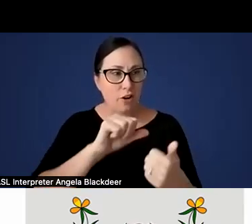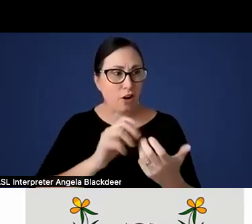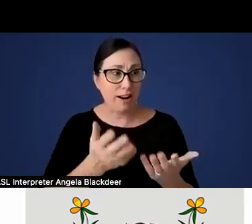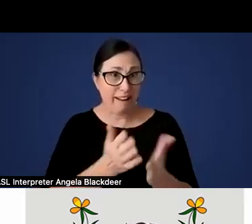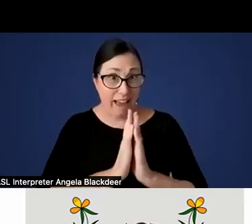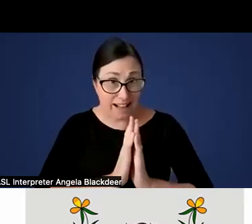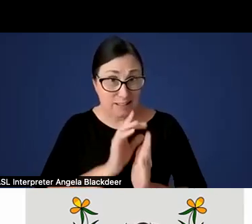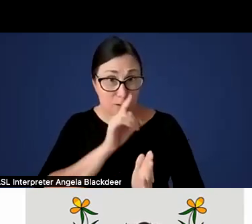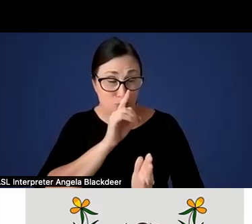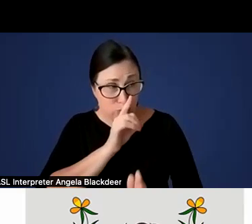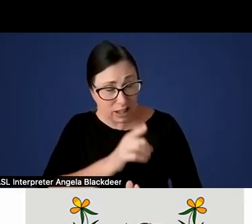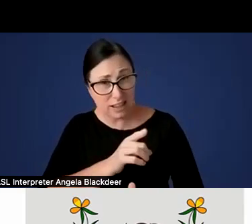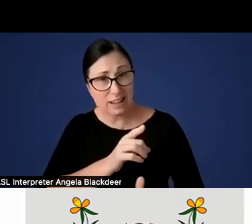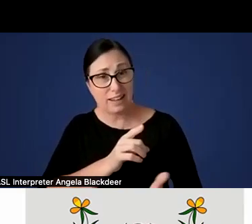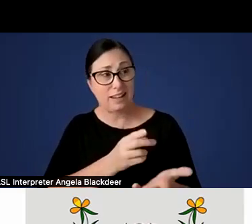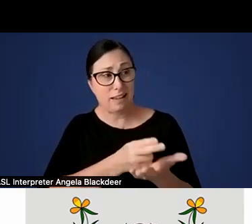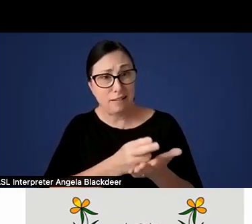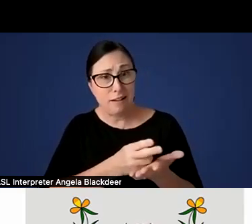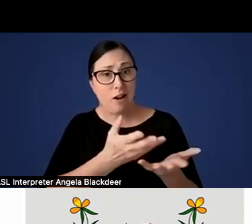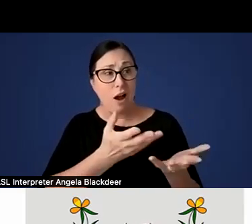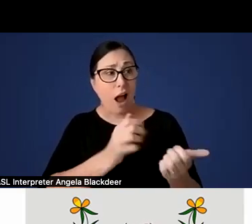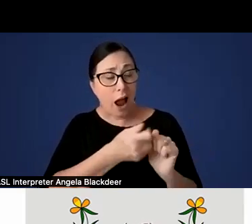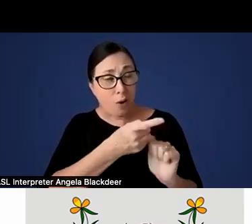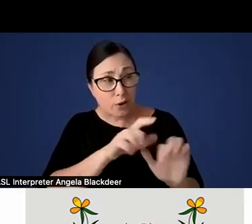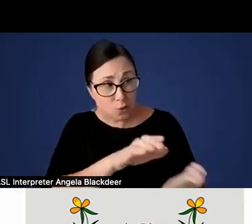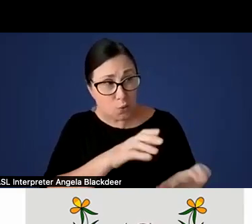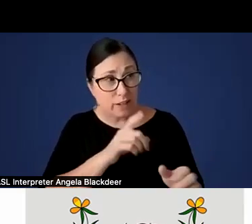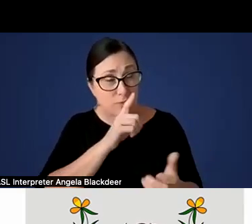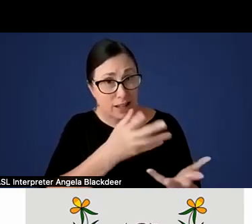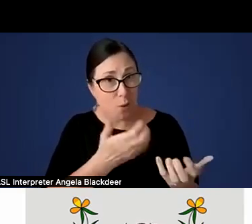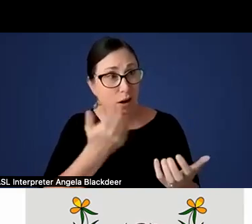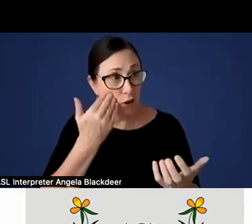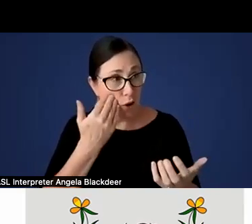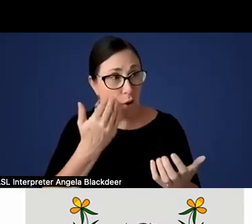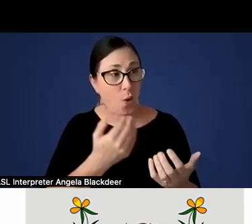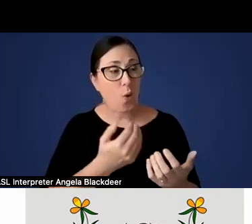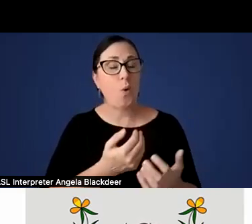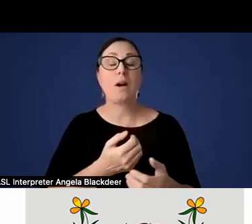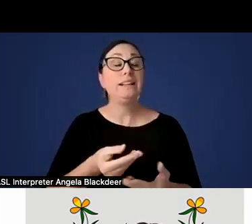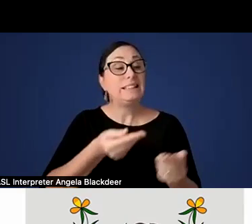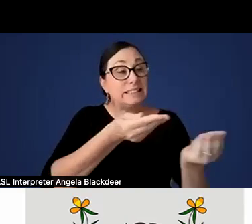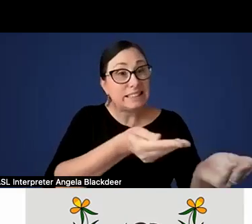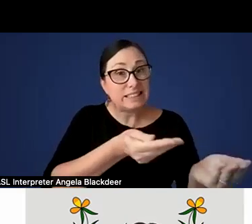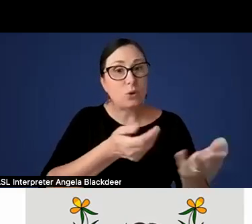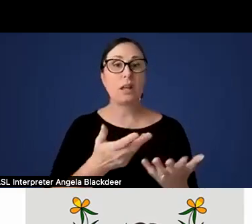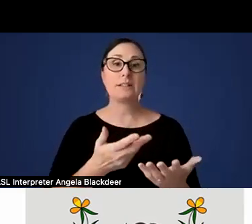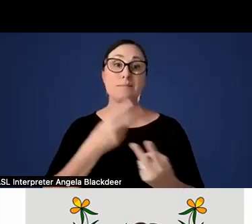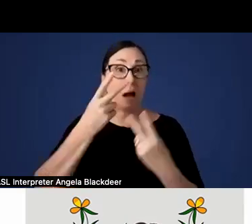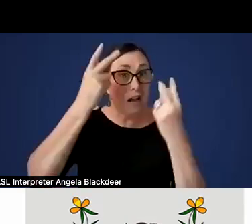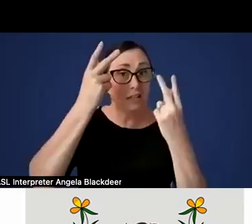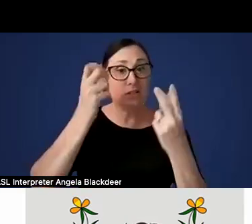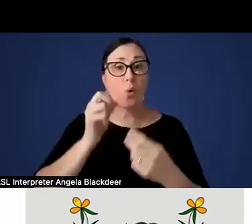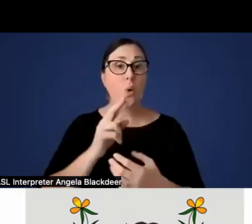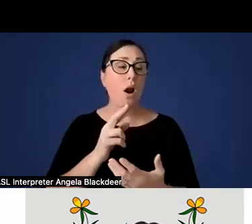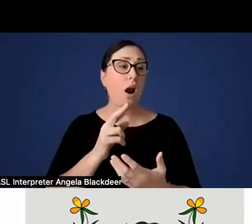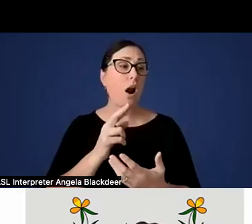doing today? Here is something that I can pass off to you. Or, let's pray, let's smudge. Whatever we do in the beginning, we want to